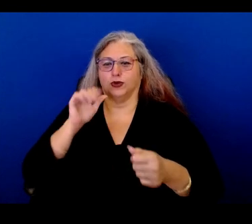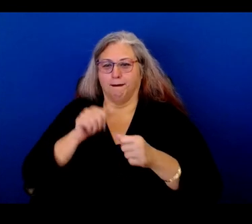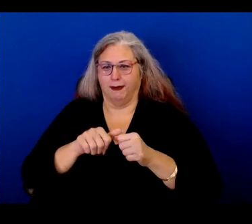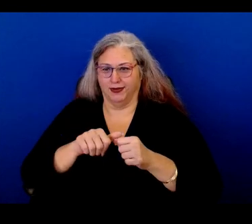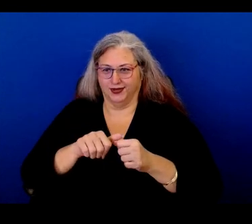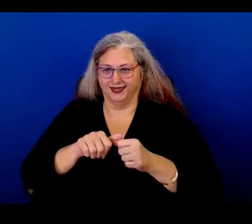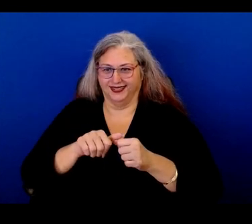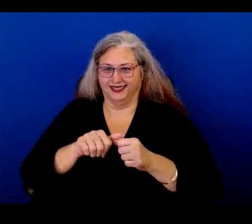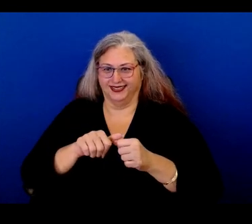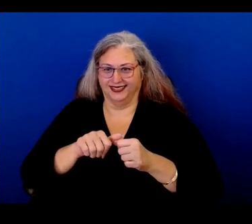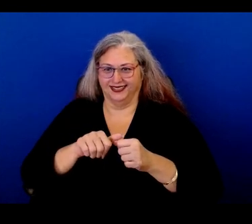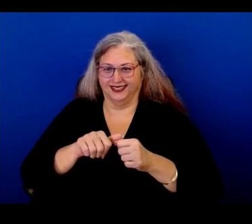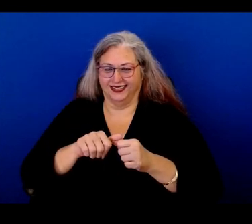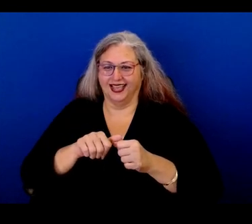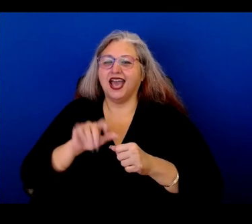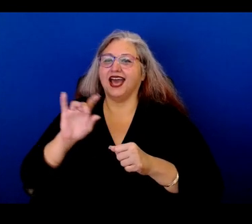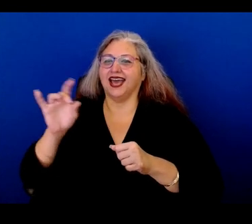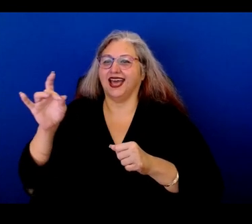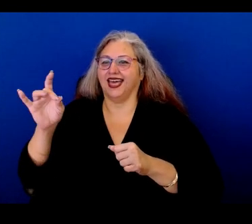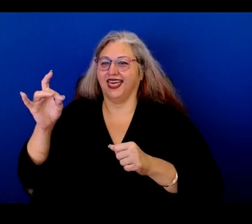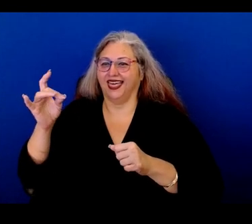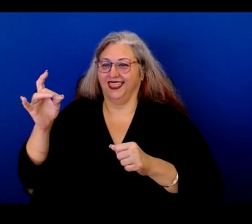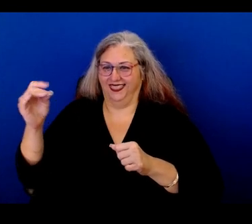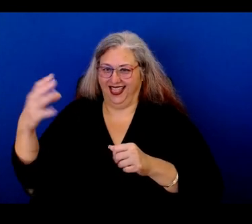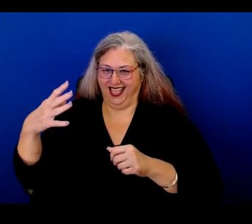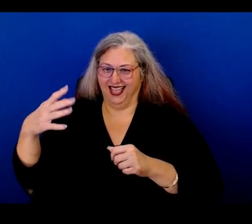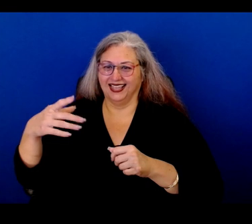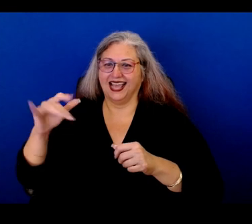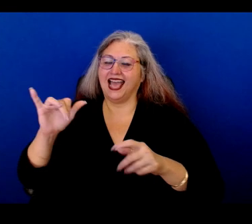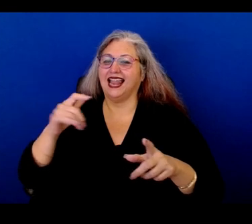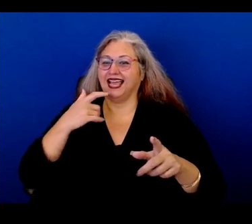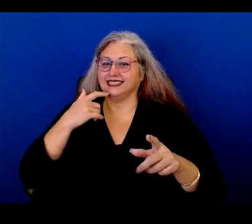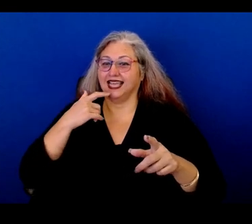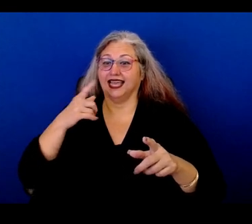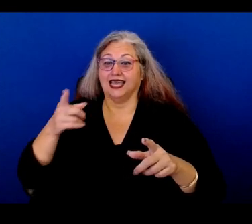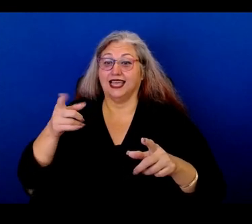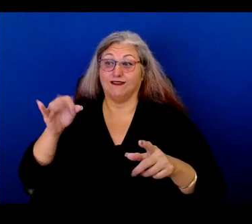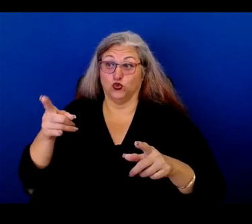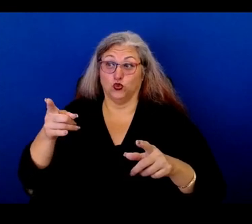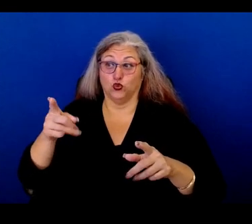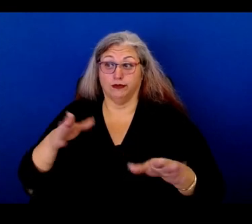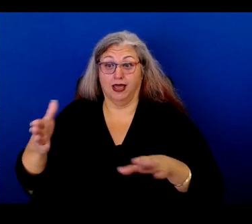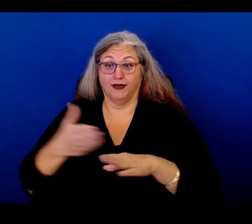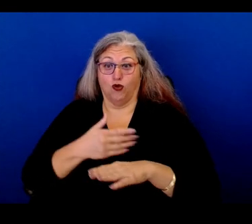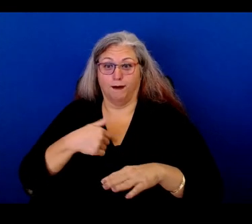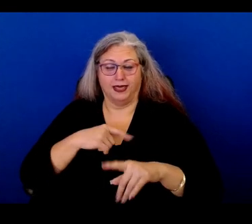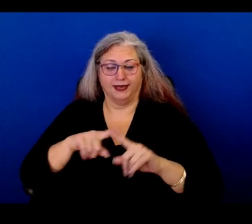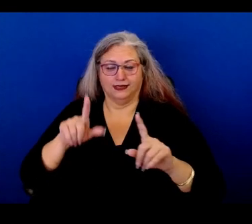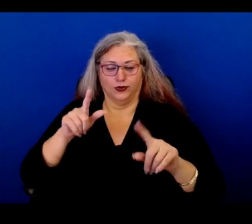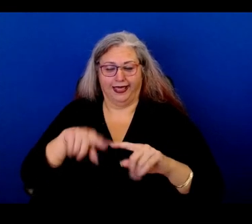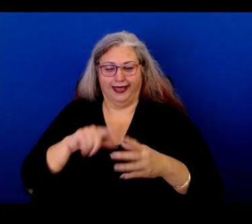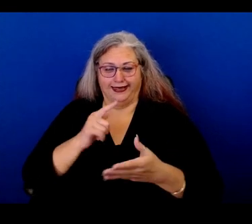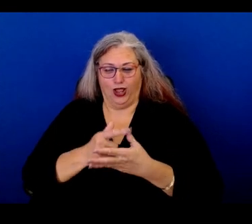light. Like I said, if you go before me, and none of that is guaranteed either. But like I said, this is your